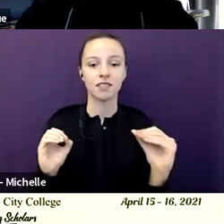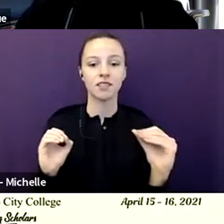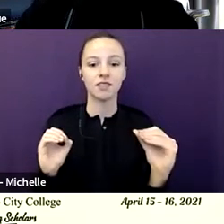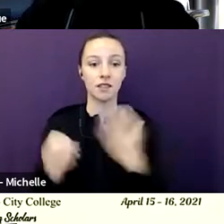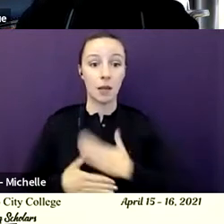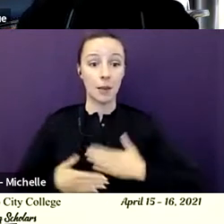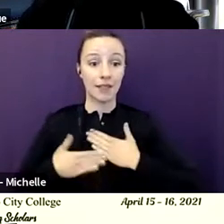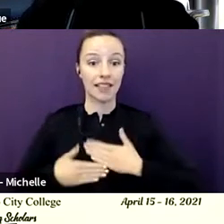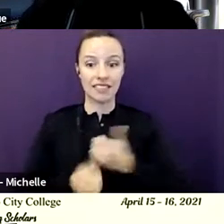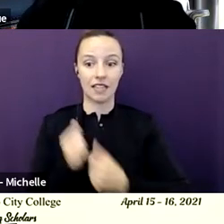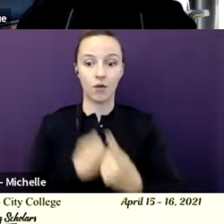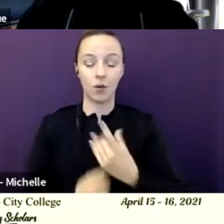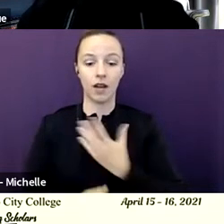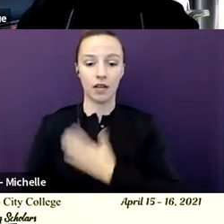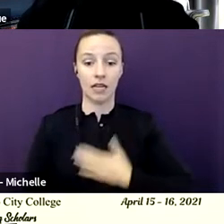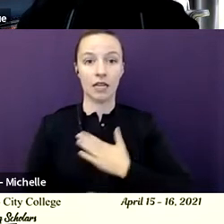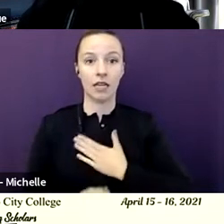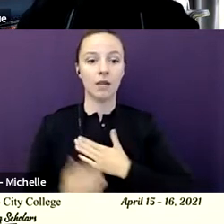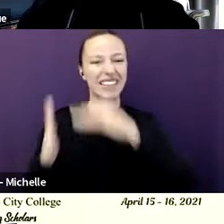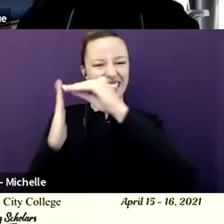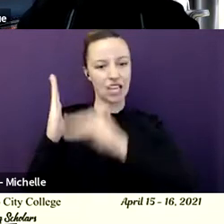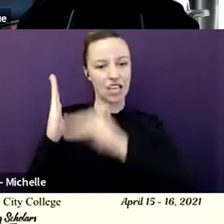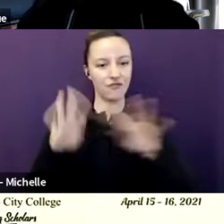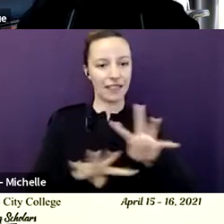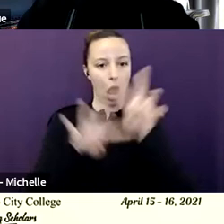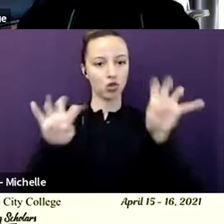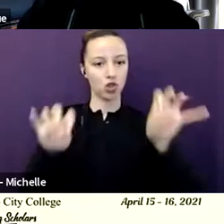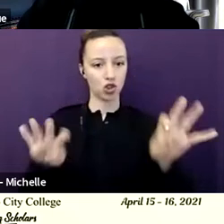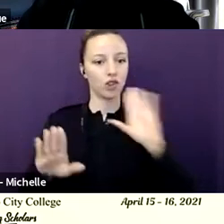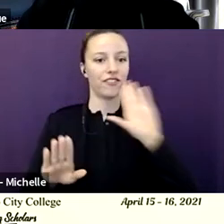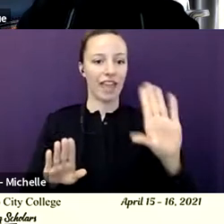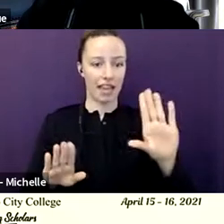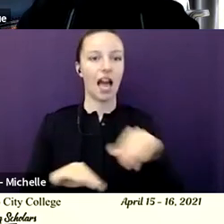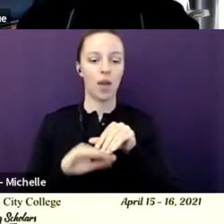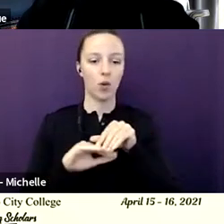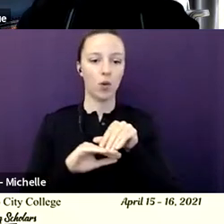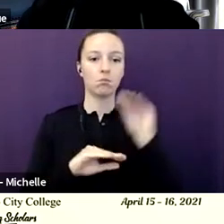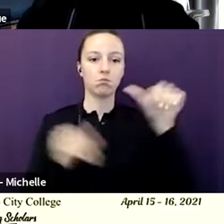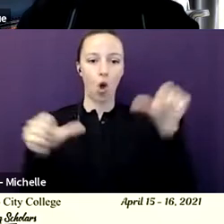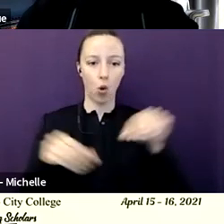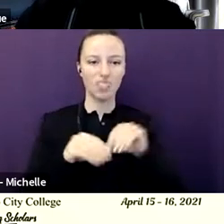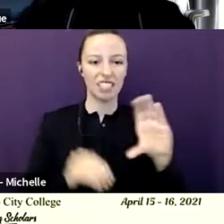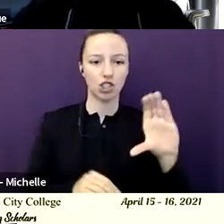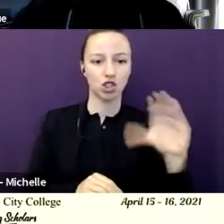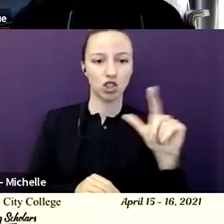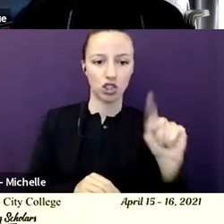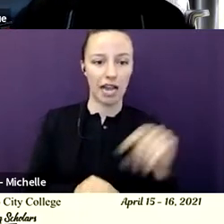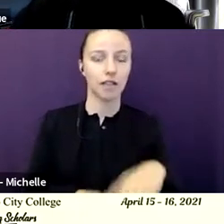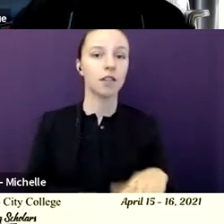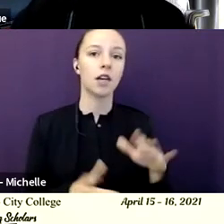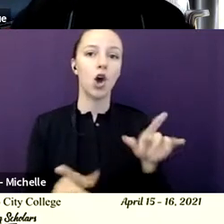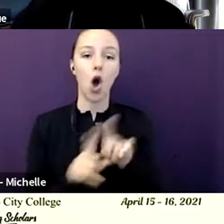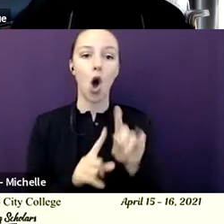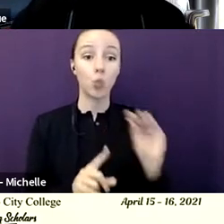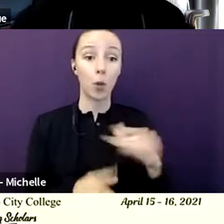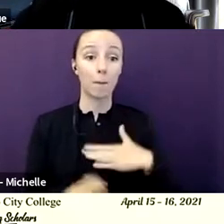Please, everyone, if you guys can please fill out the survey. I'm gonna go ahead and submit that in the chat. I'll put in my email, my